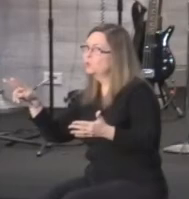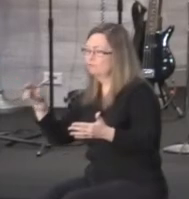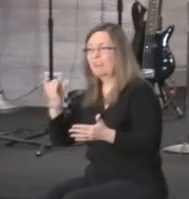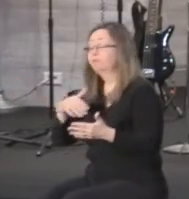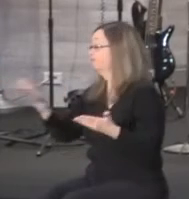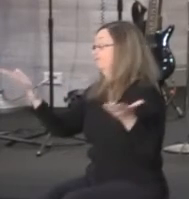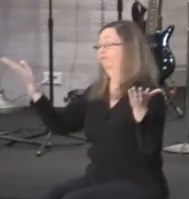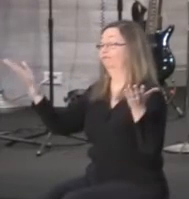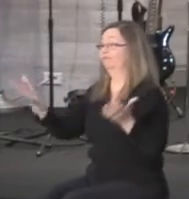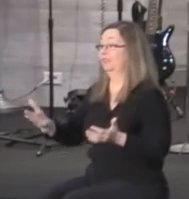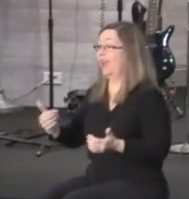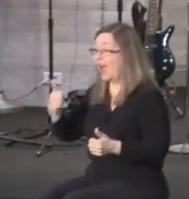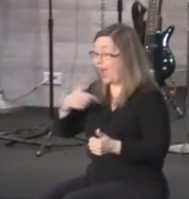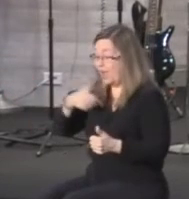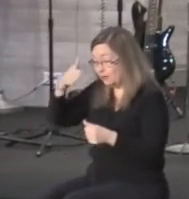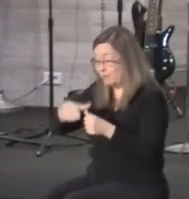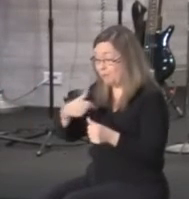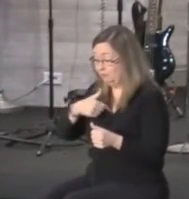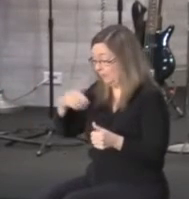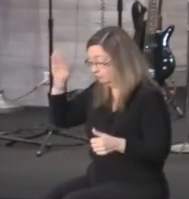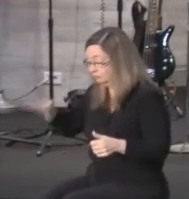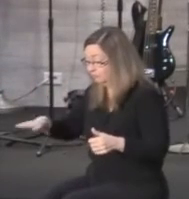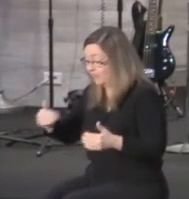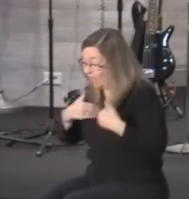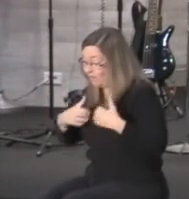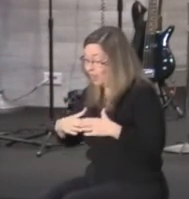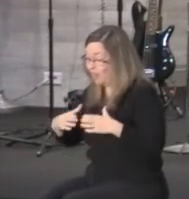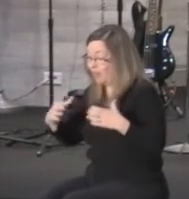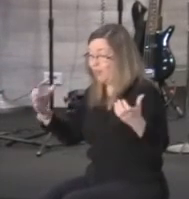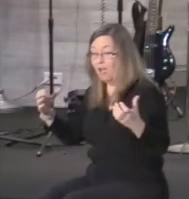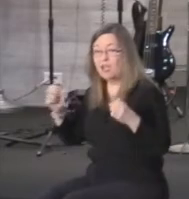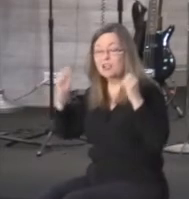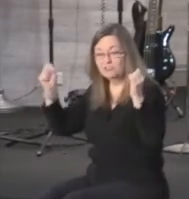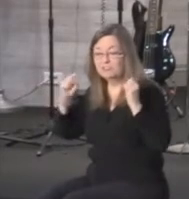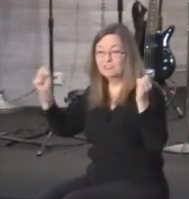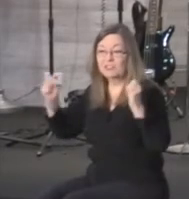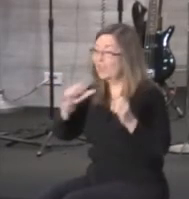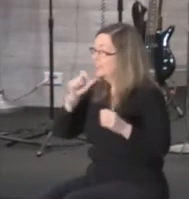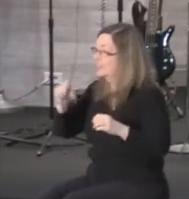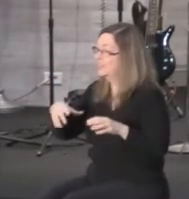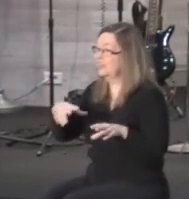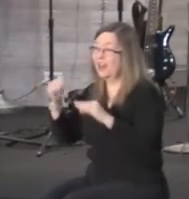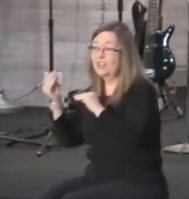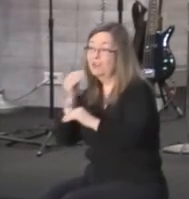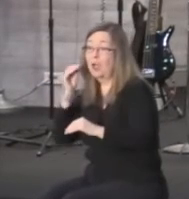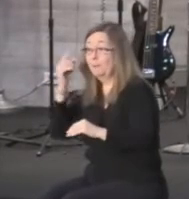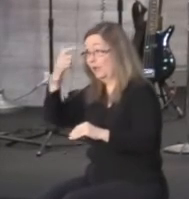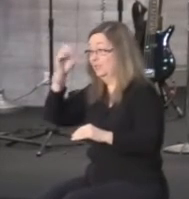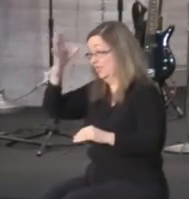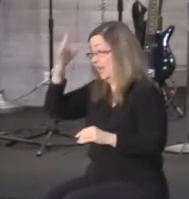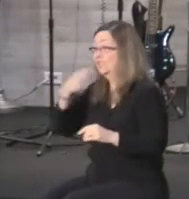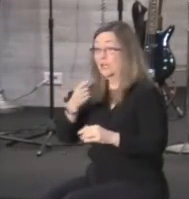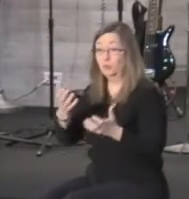That's about it. And I remember as a child having a lot of exercise, and I didn't even need to leave the house because Dad would say, "You